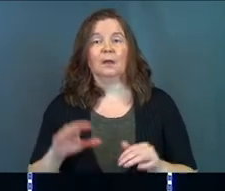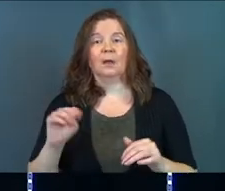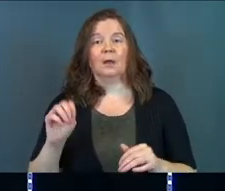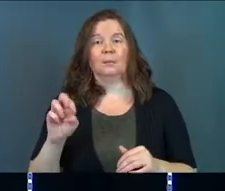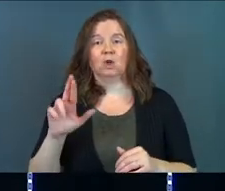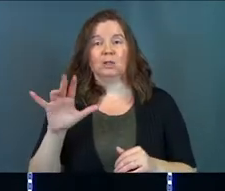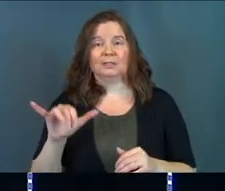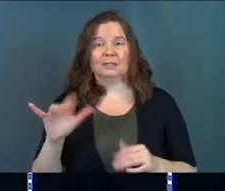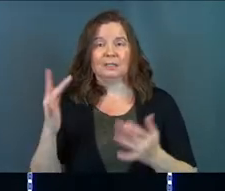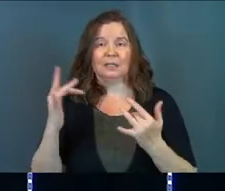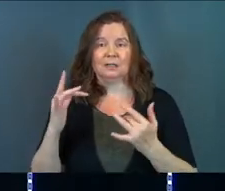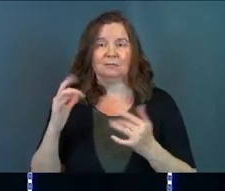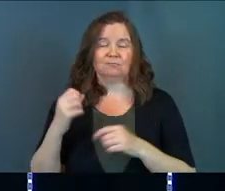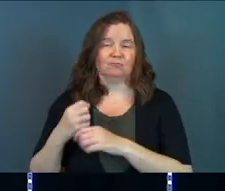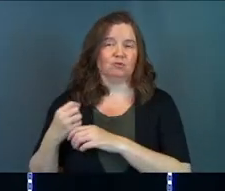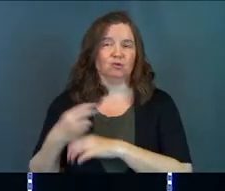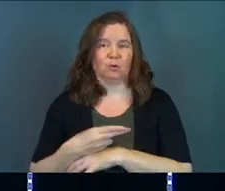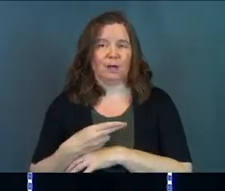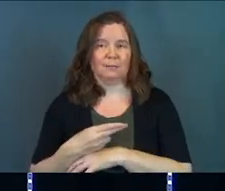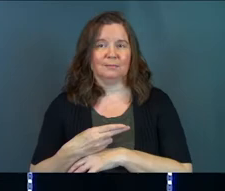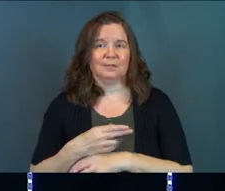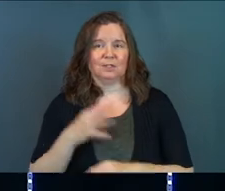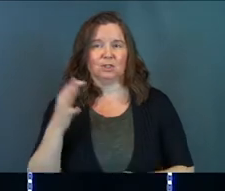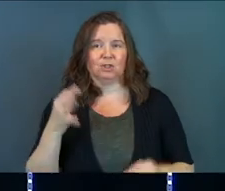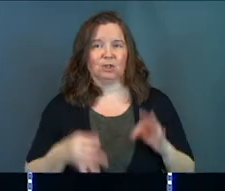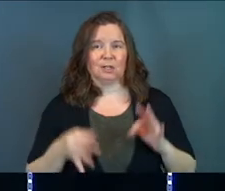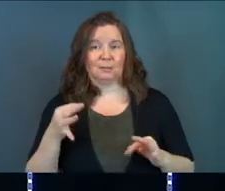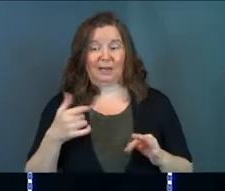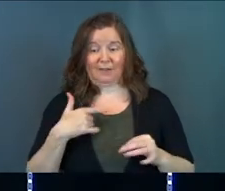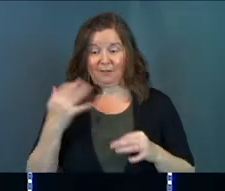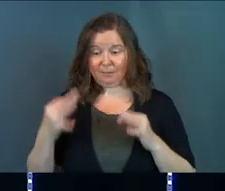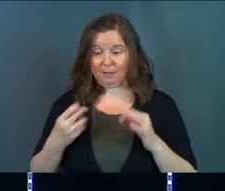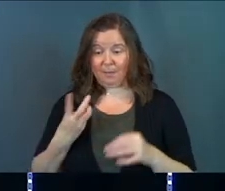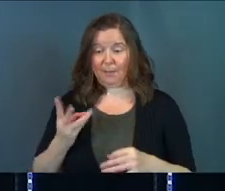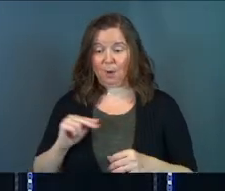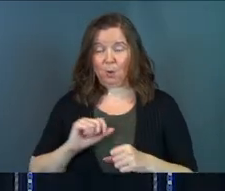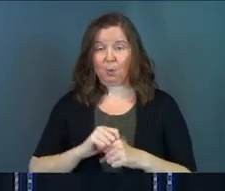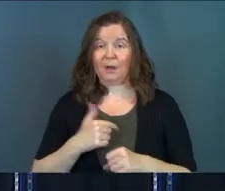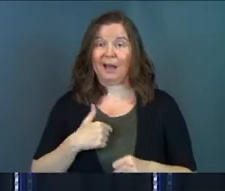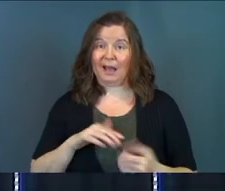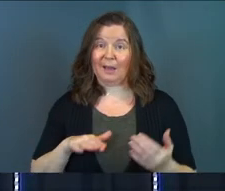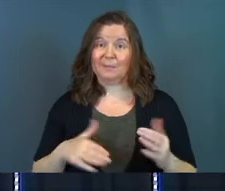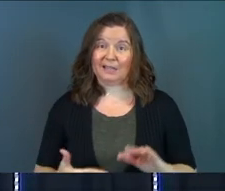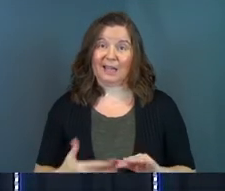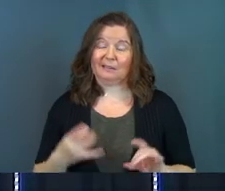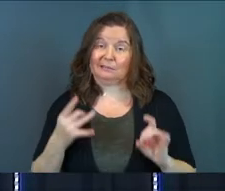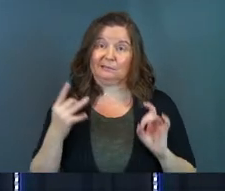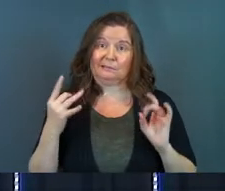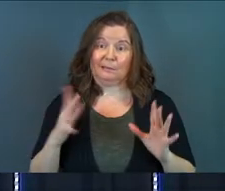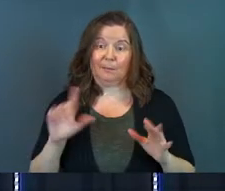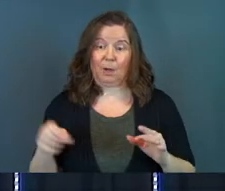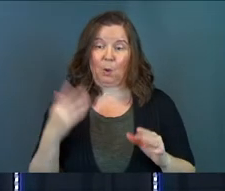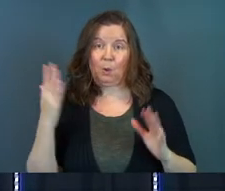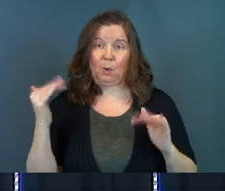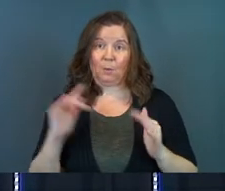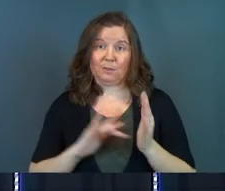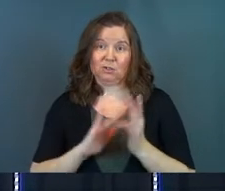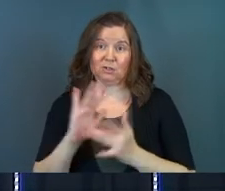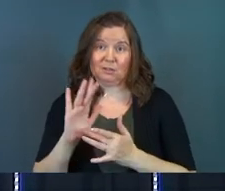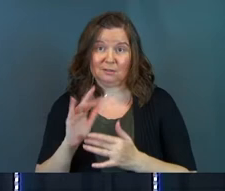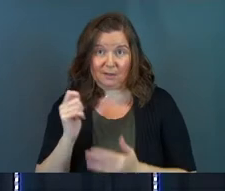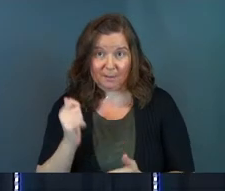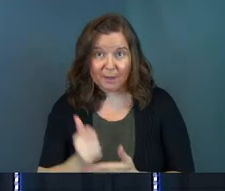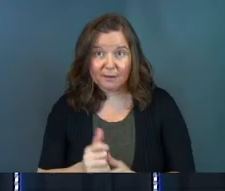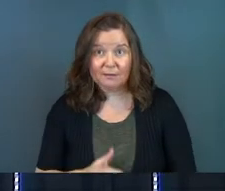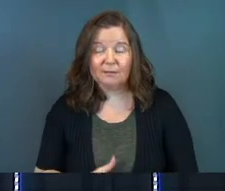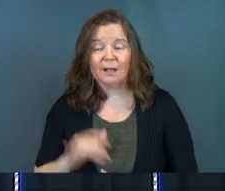Mercy triumphs over judgment. And if I am judged by my own works, I am dead meat. My only hope is Jesus.